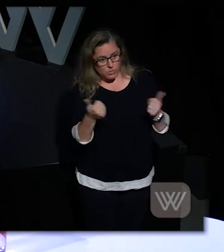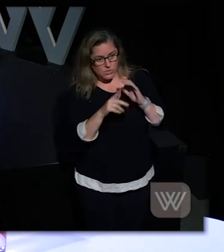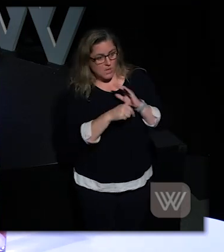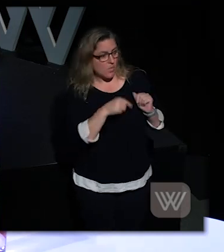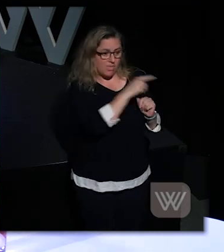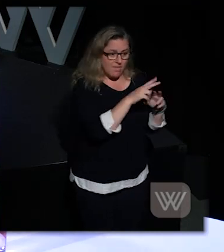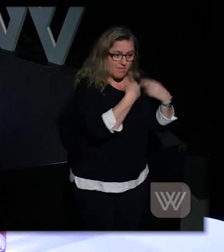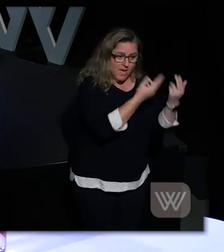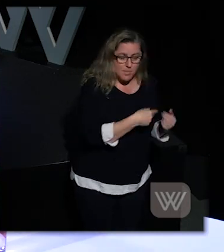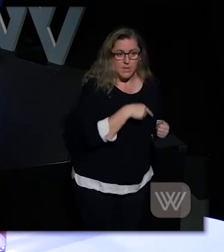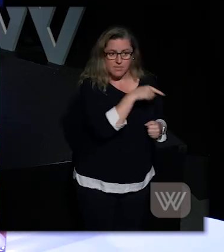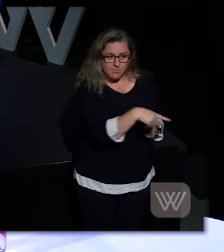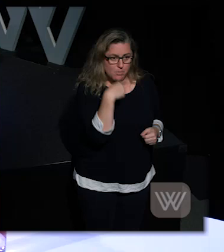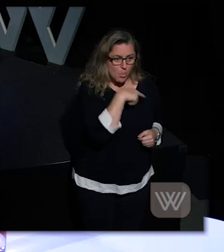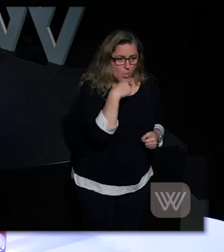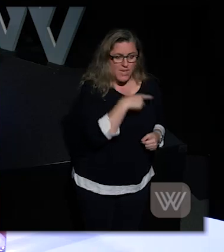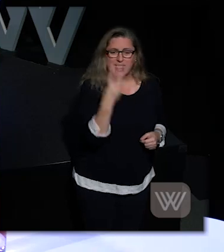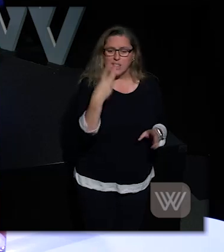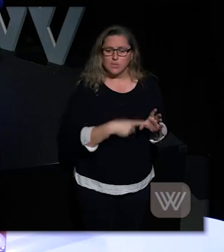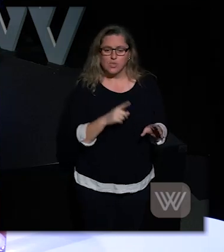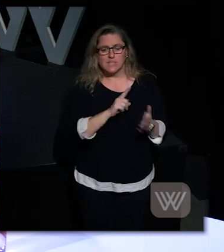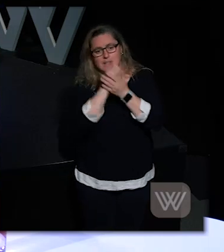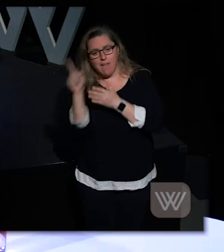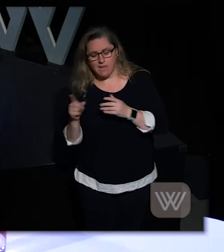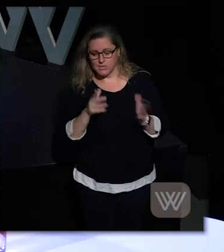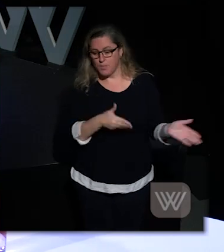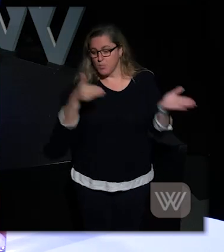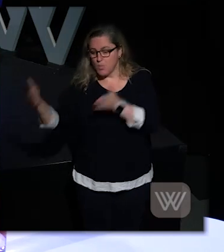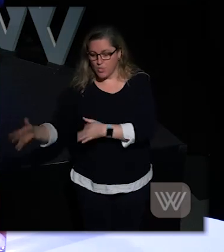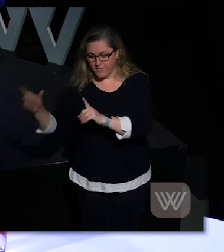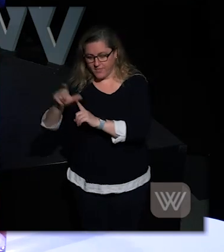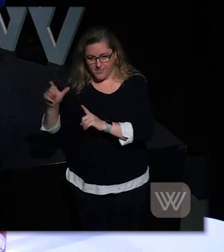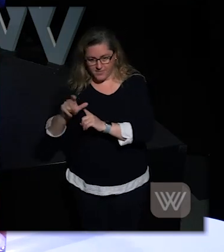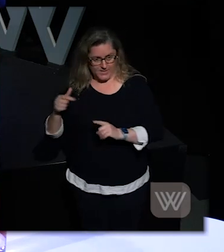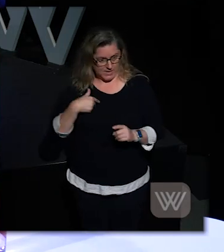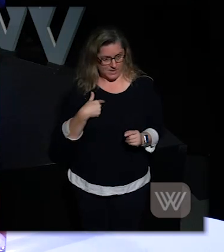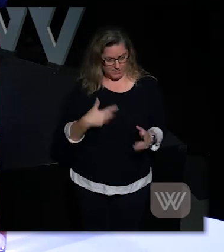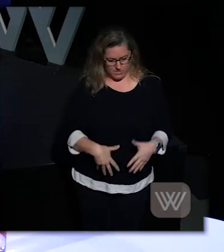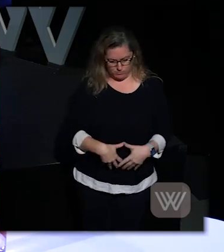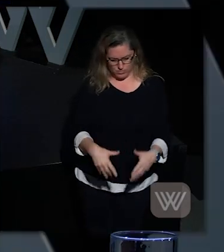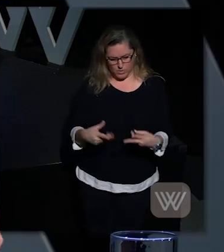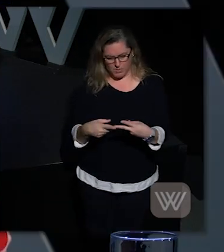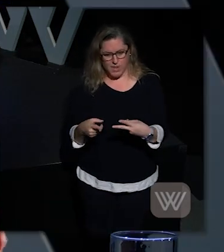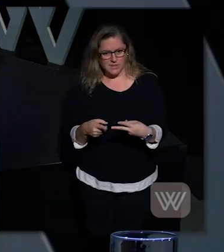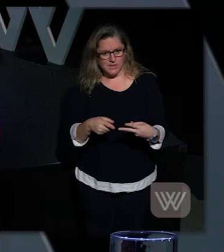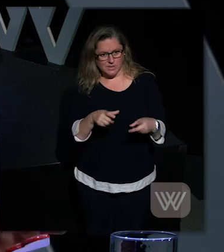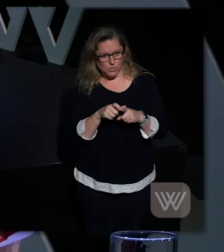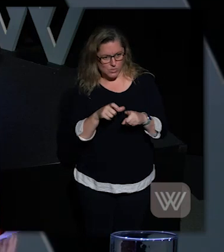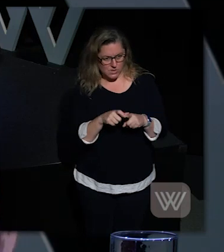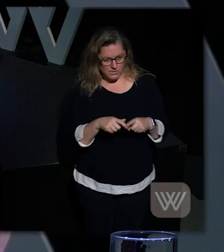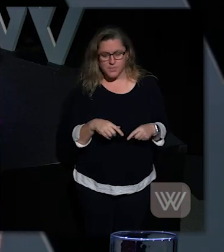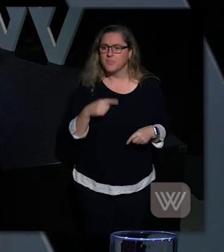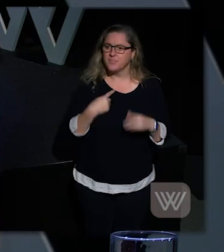little boy. Then 3 years later, I had moved back to Canberra. I was on maternity leave with my second daughter, and I